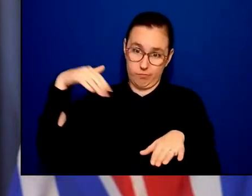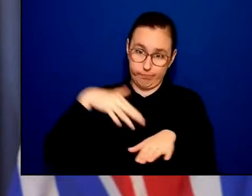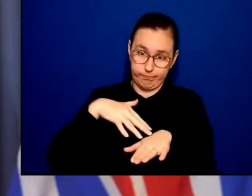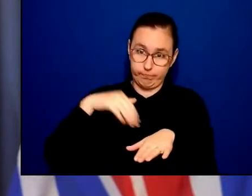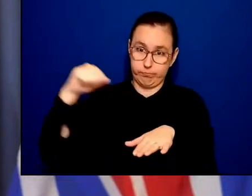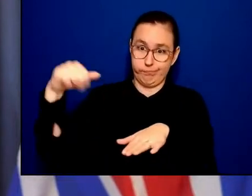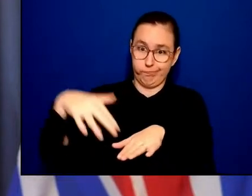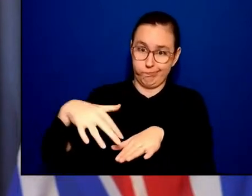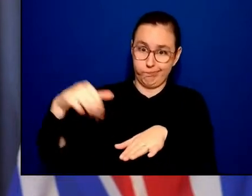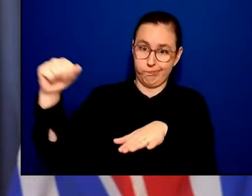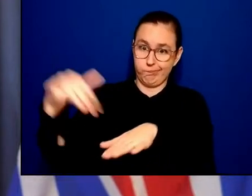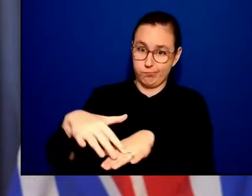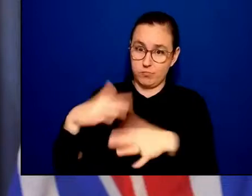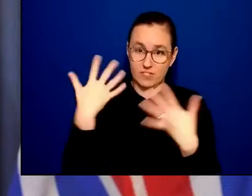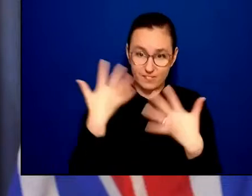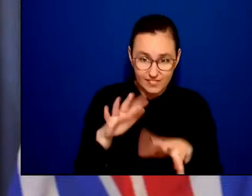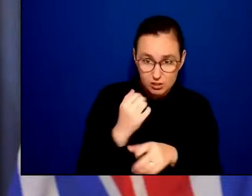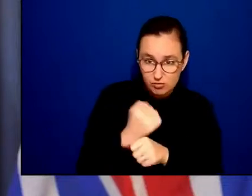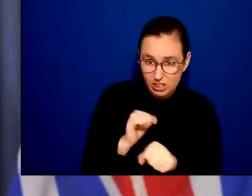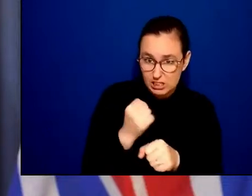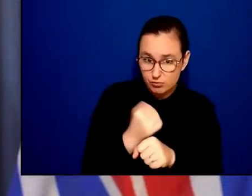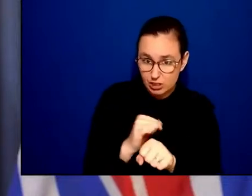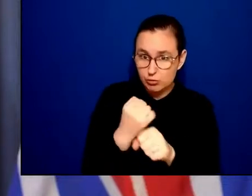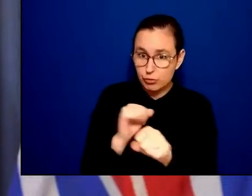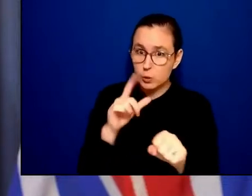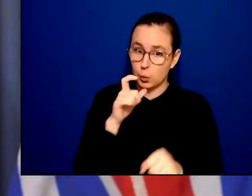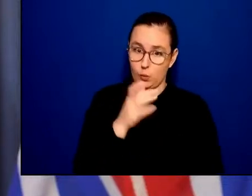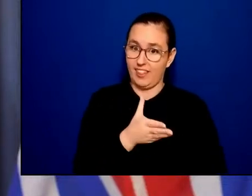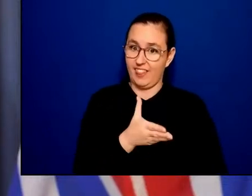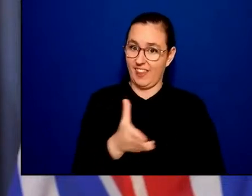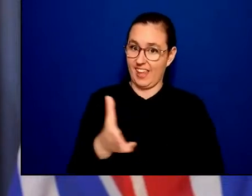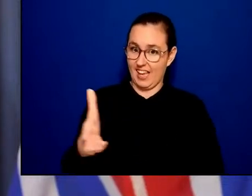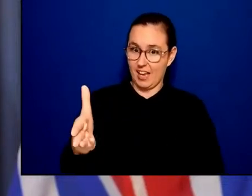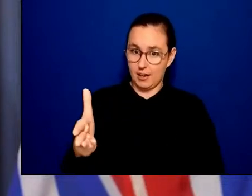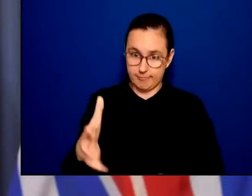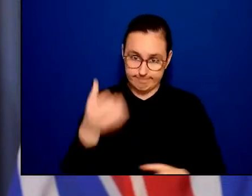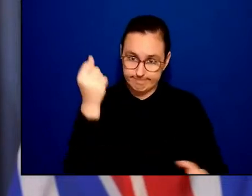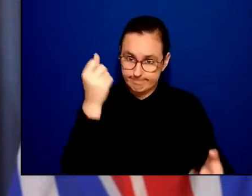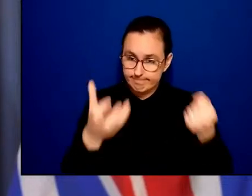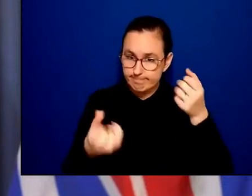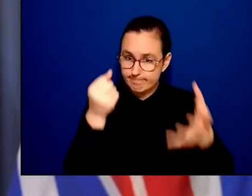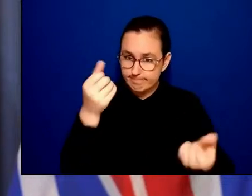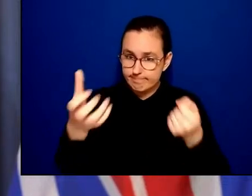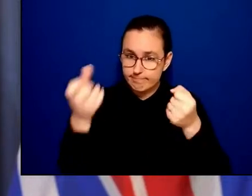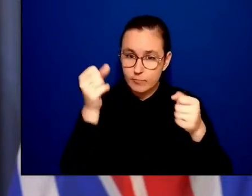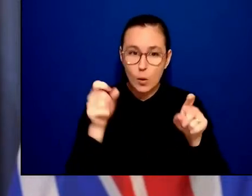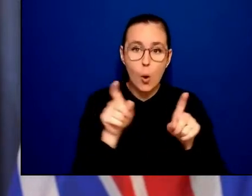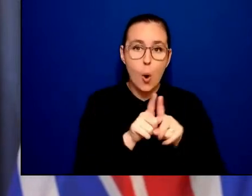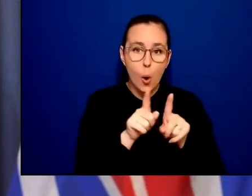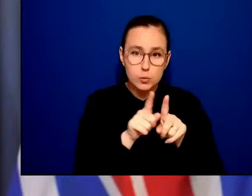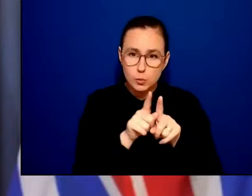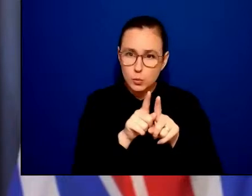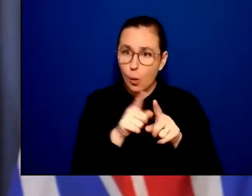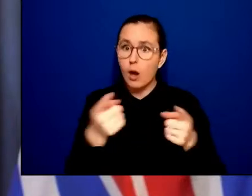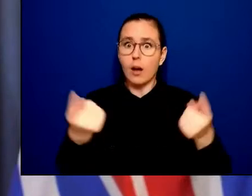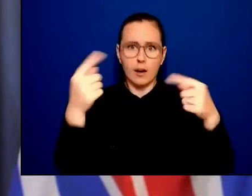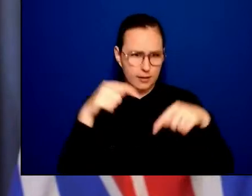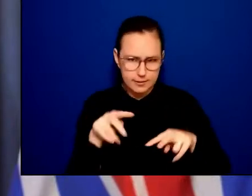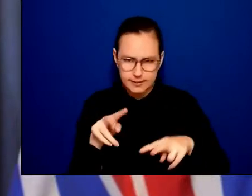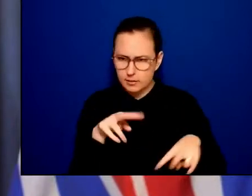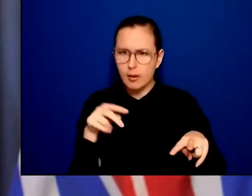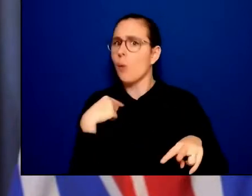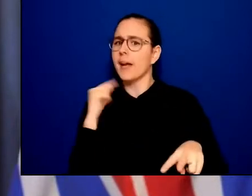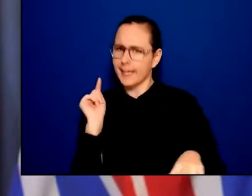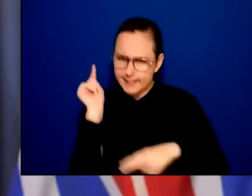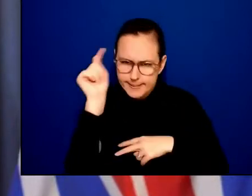rescued everybody that was there. They have been sweeping the area, that is going back and checking to make sure that